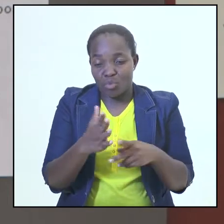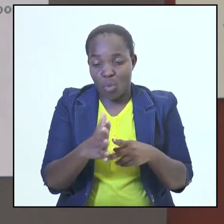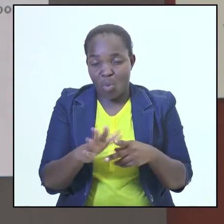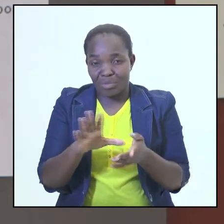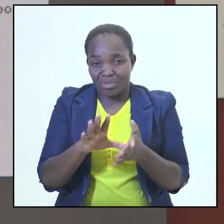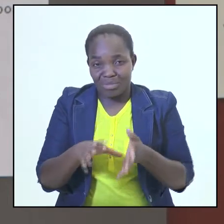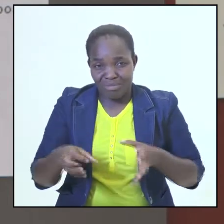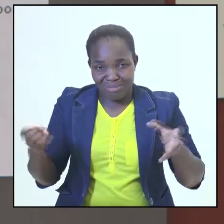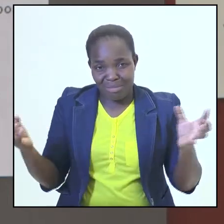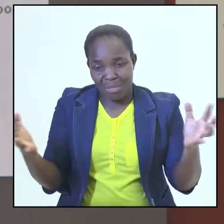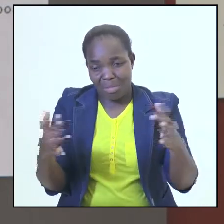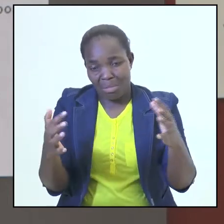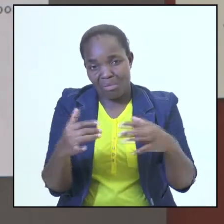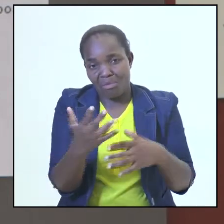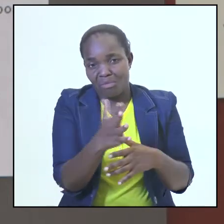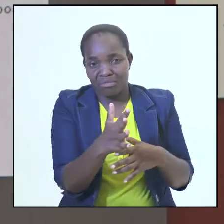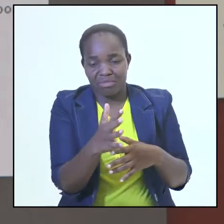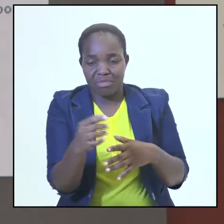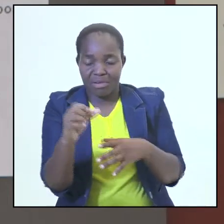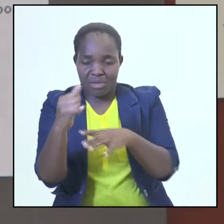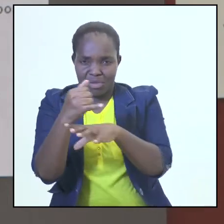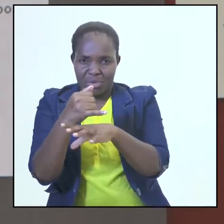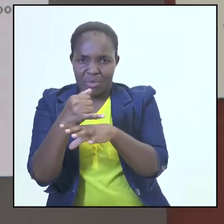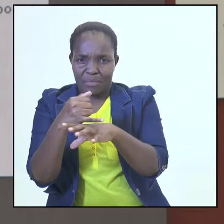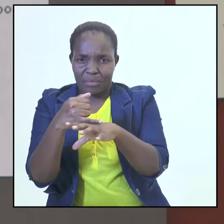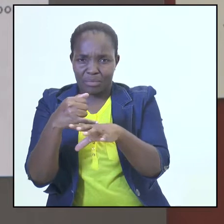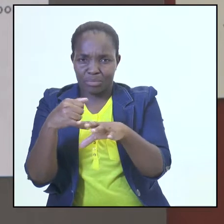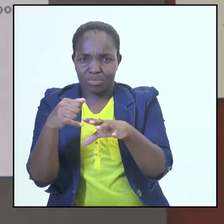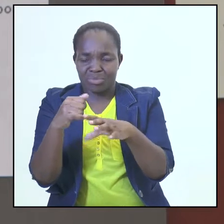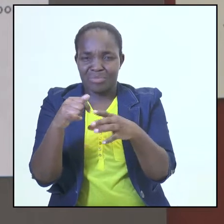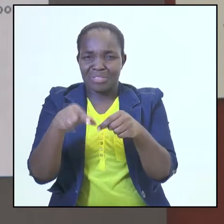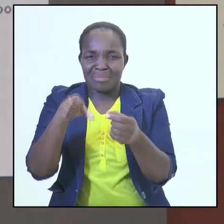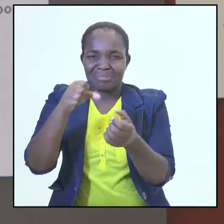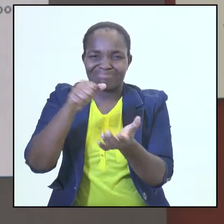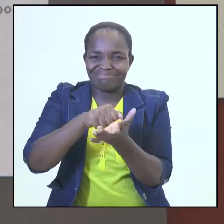flow to the screening area where solid large objects are removed.